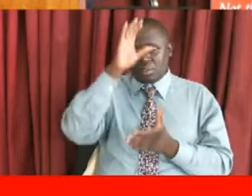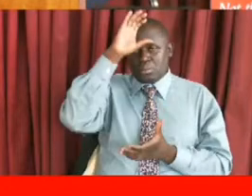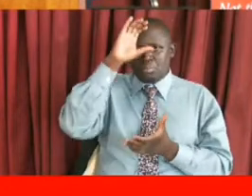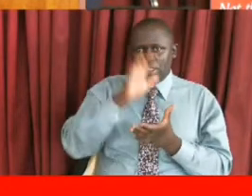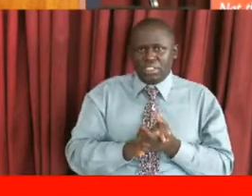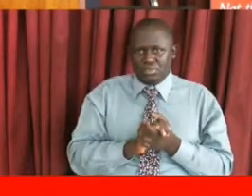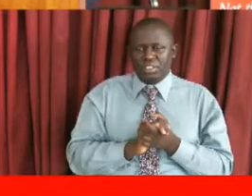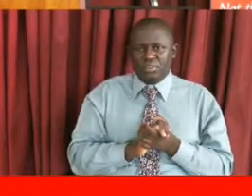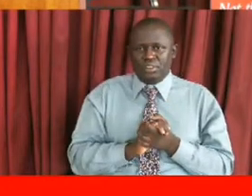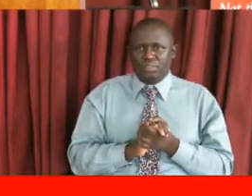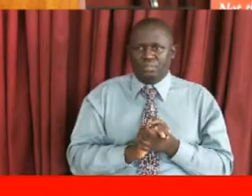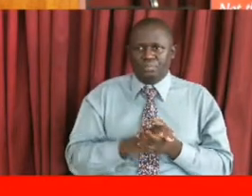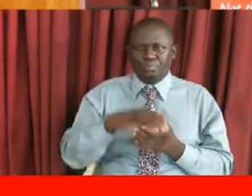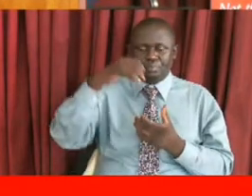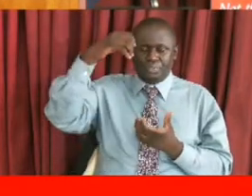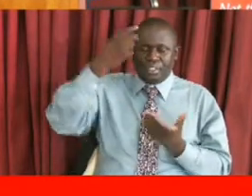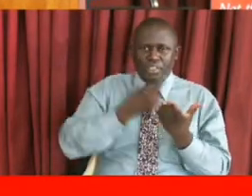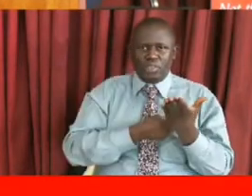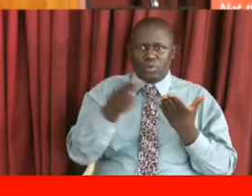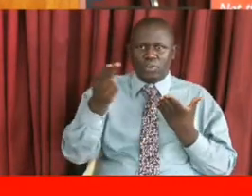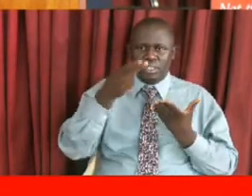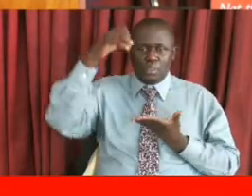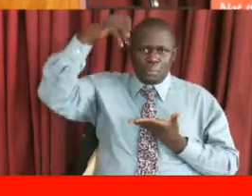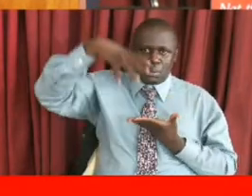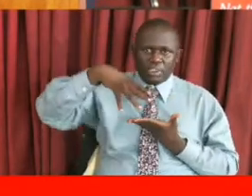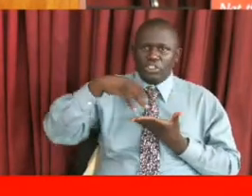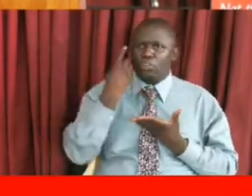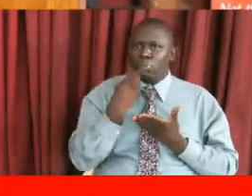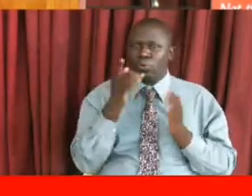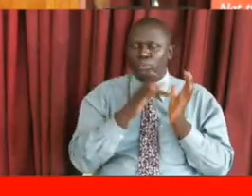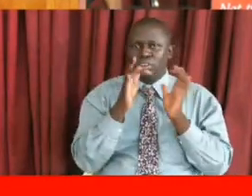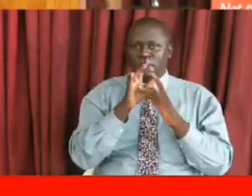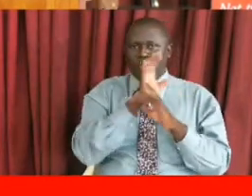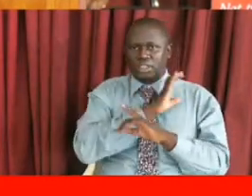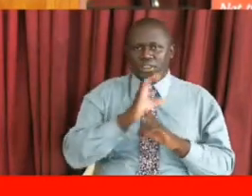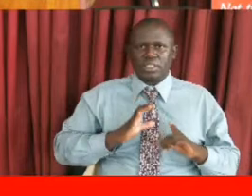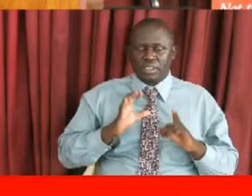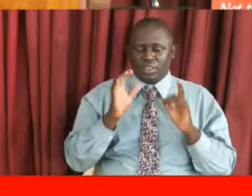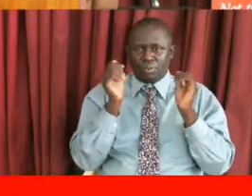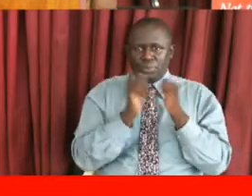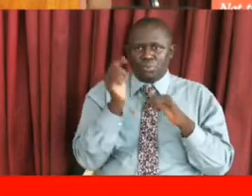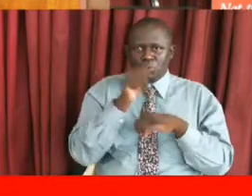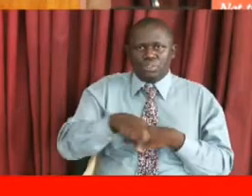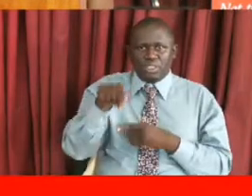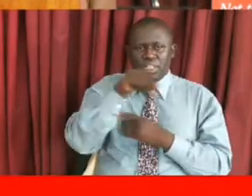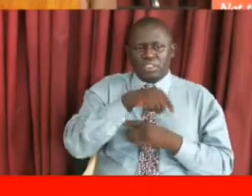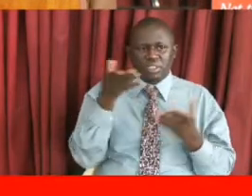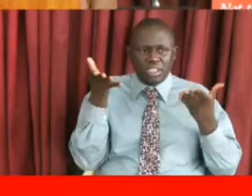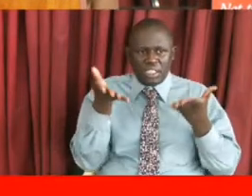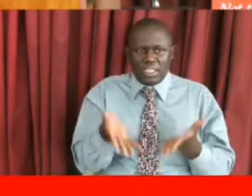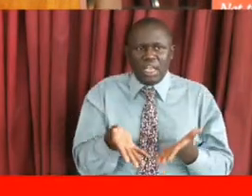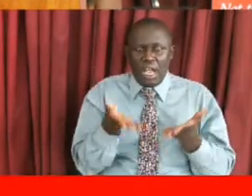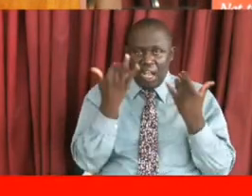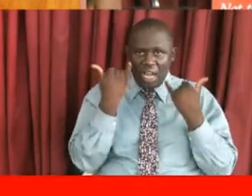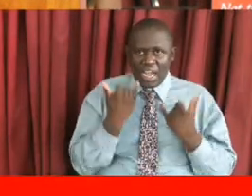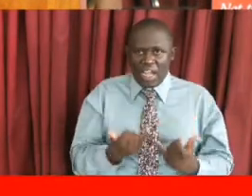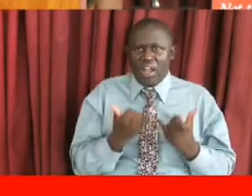the divine presence of Jesus Christ being with us here now